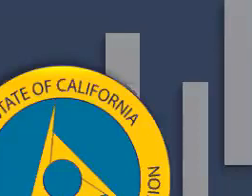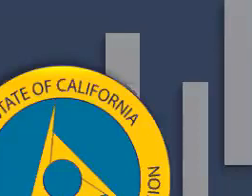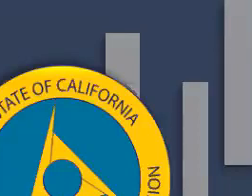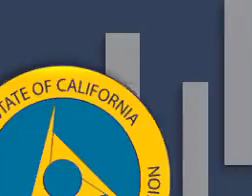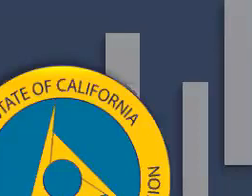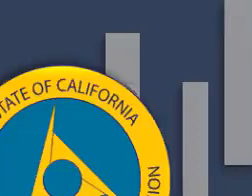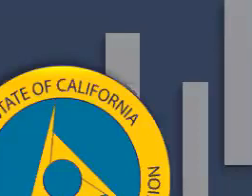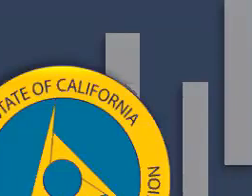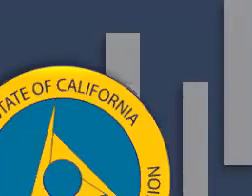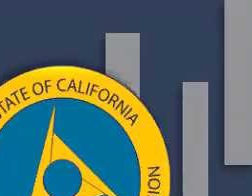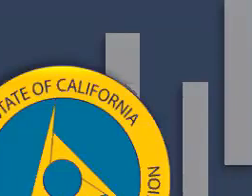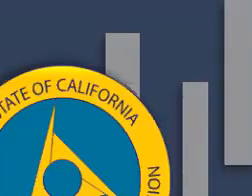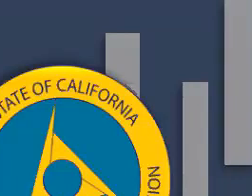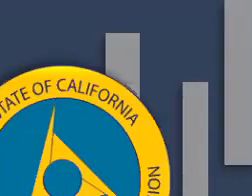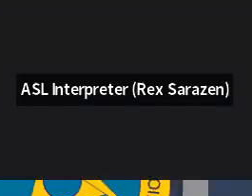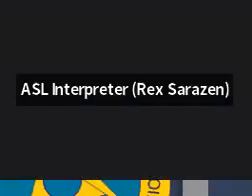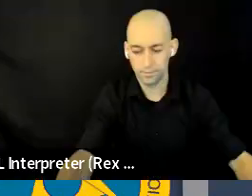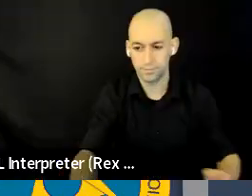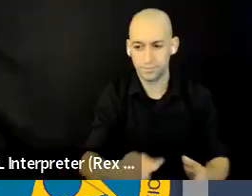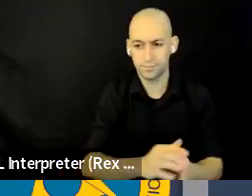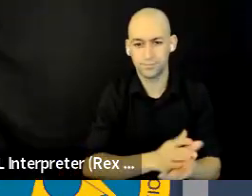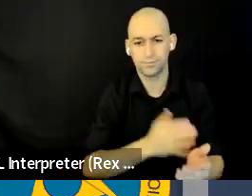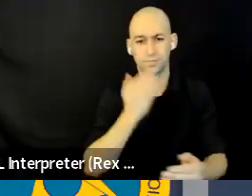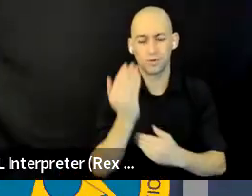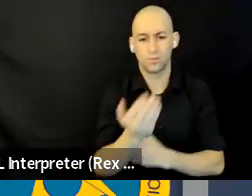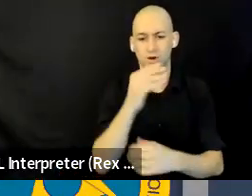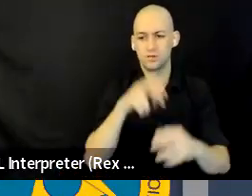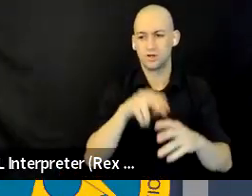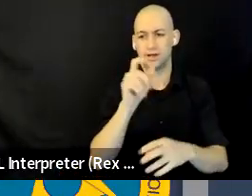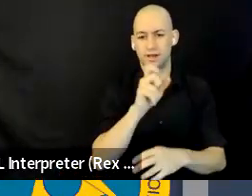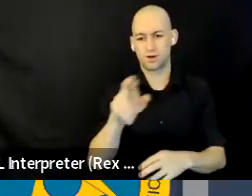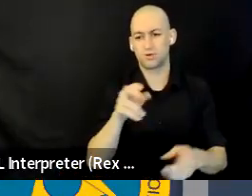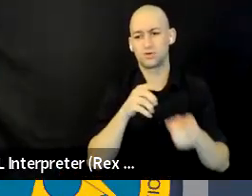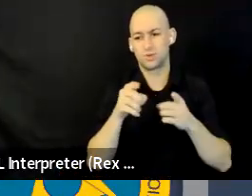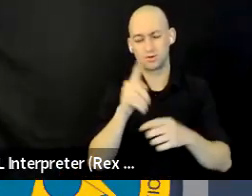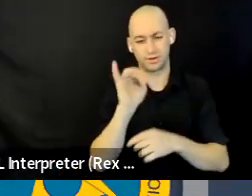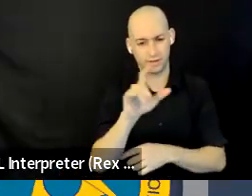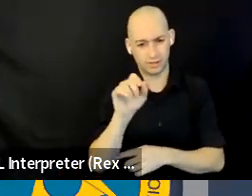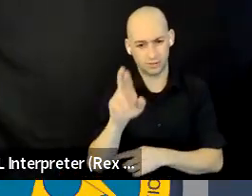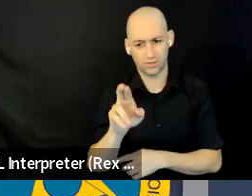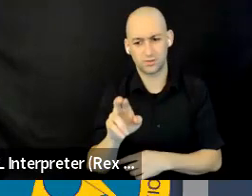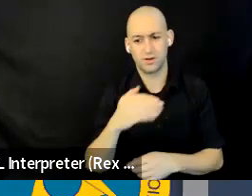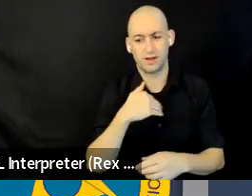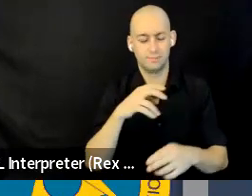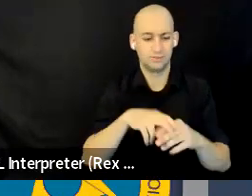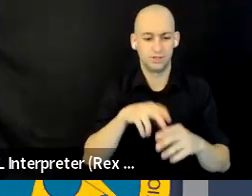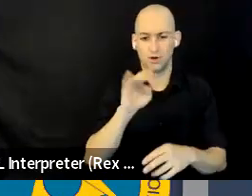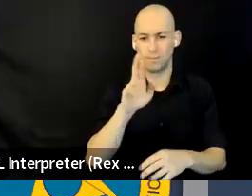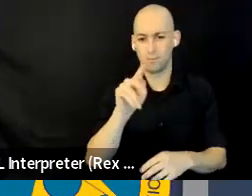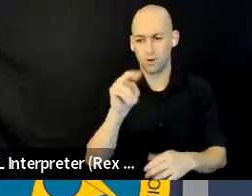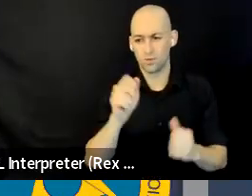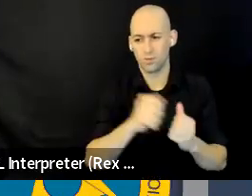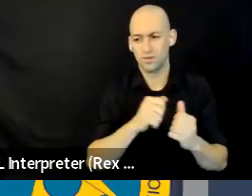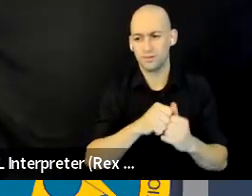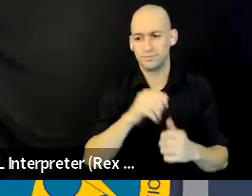Good morning, Chair Eager, Director Taylor, and Commissioners. I'm Jerry Barton with the El Dorado County Transportation Commission,